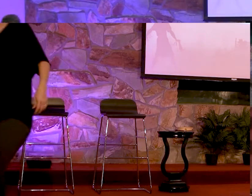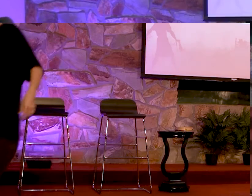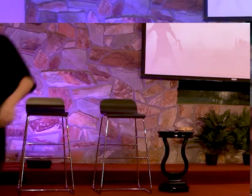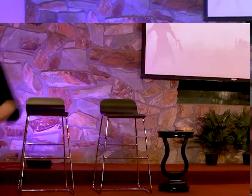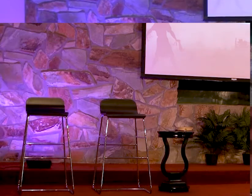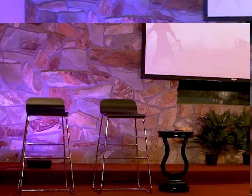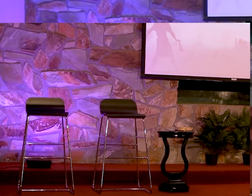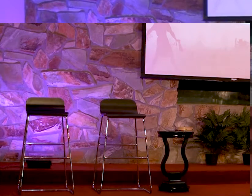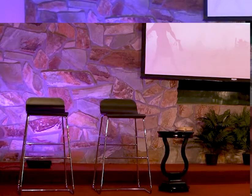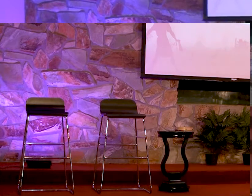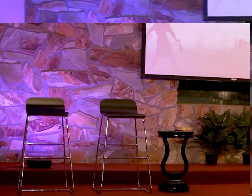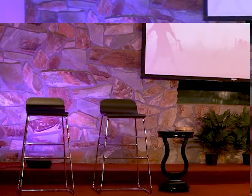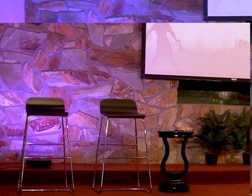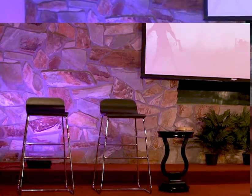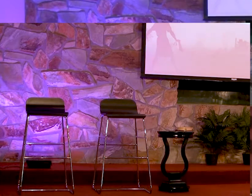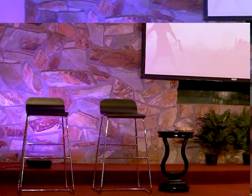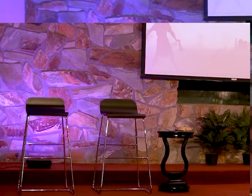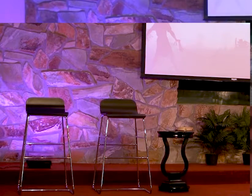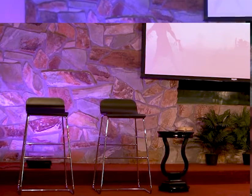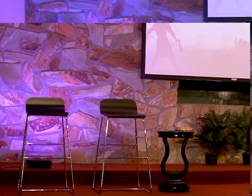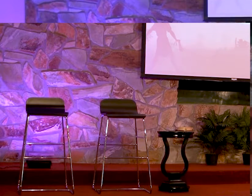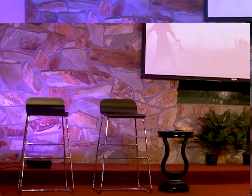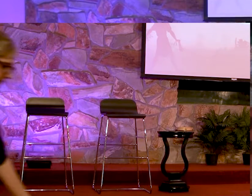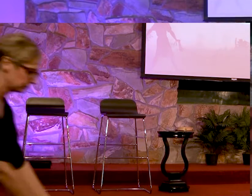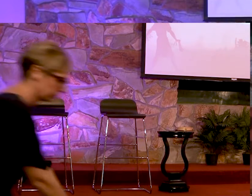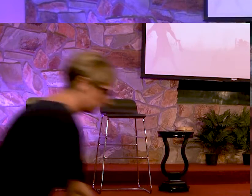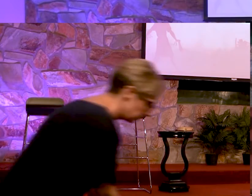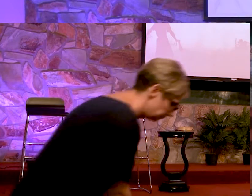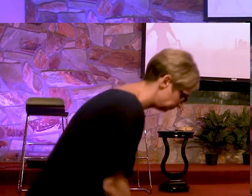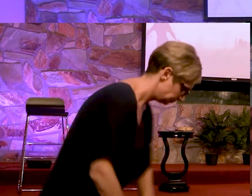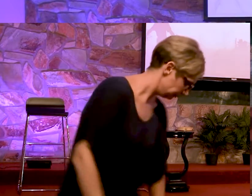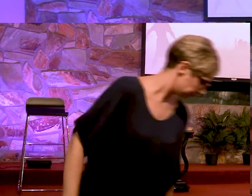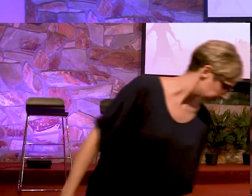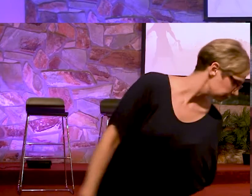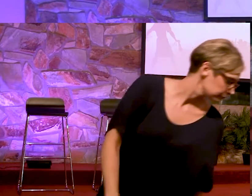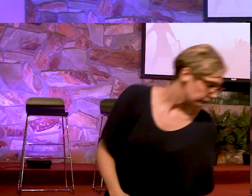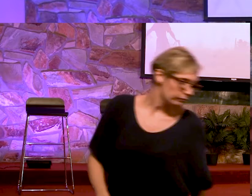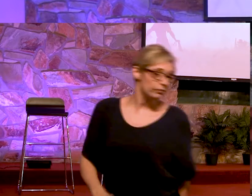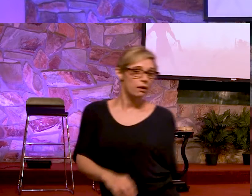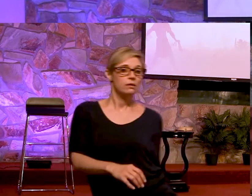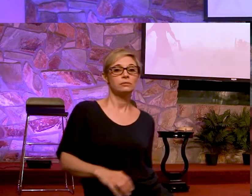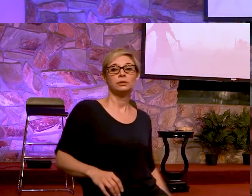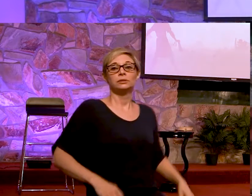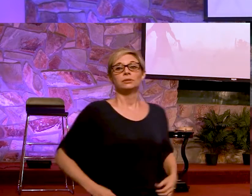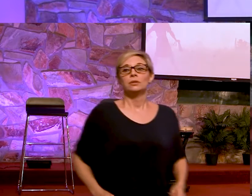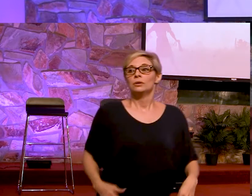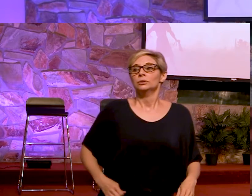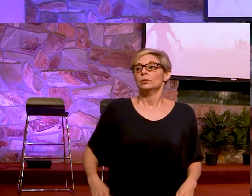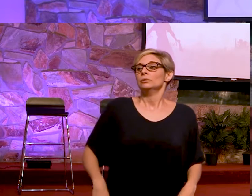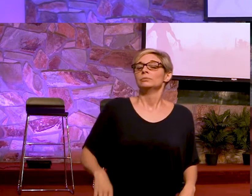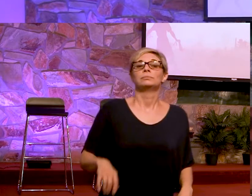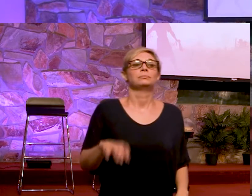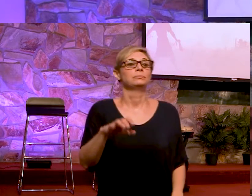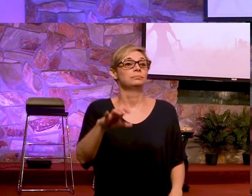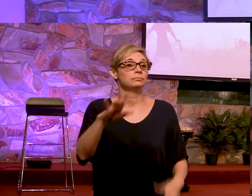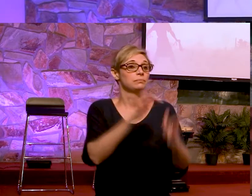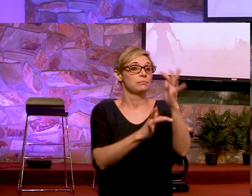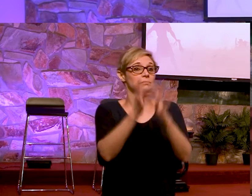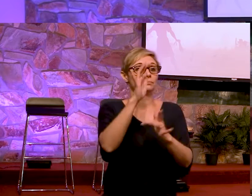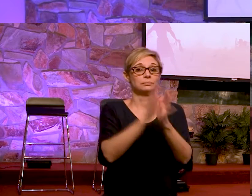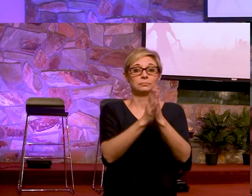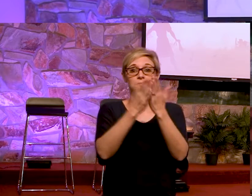Take a copy of your Bible this morning and open it up to Nehemiah chapter 4.